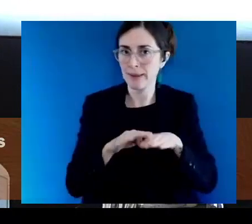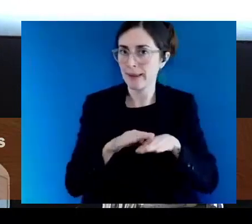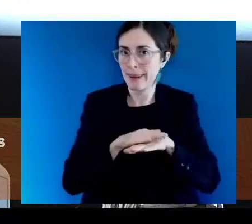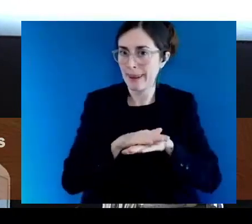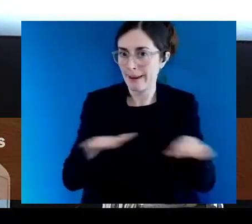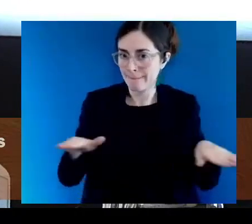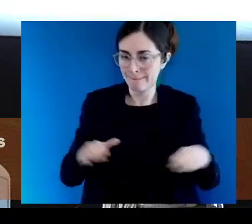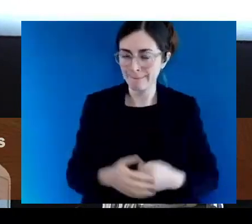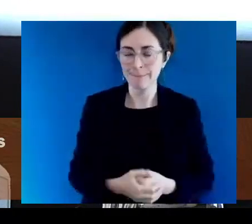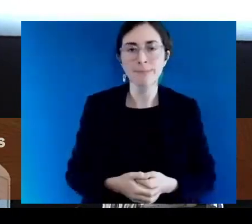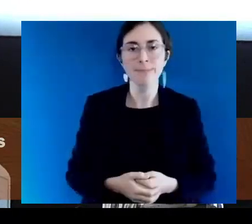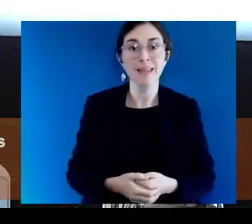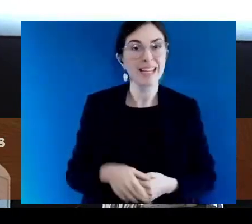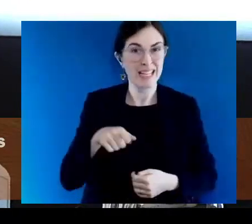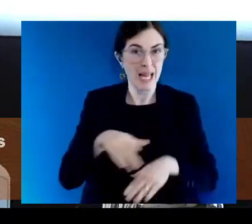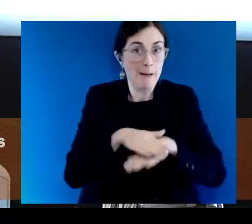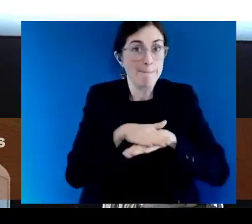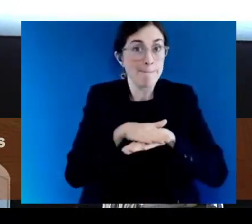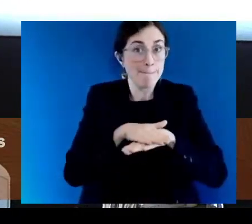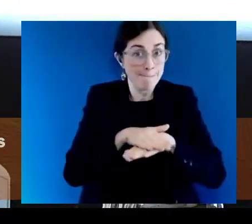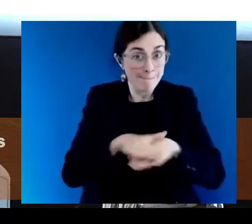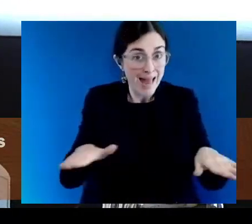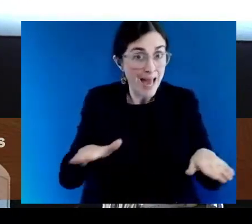Fracking was banned in Victoria in